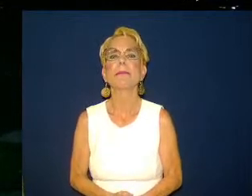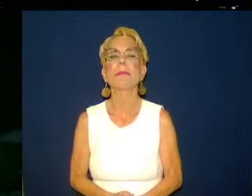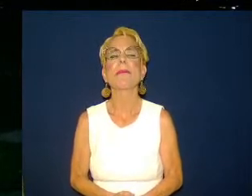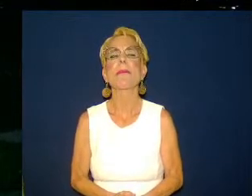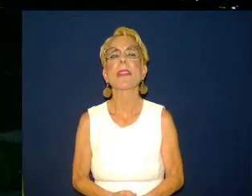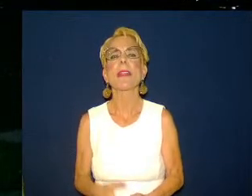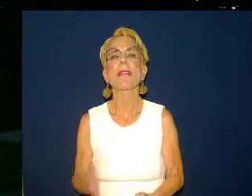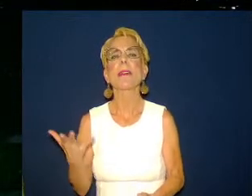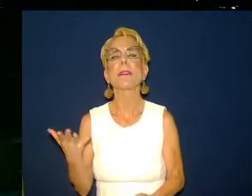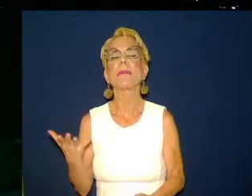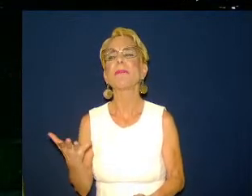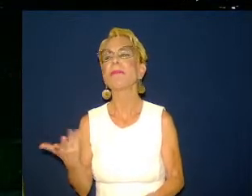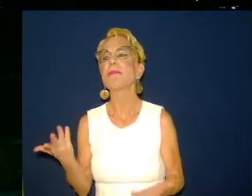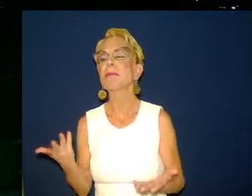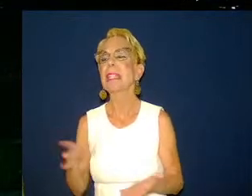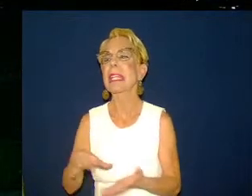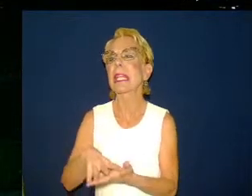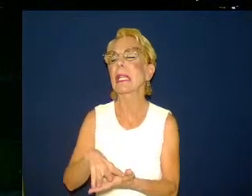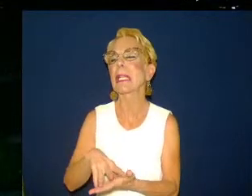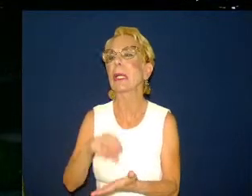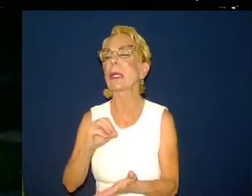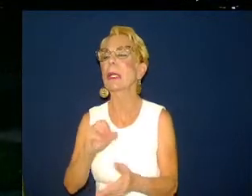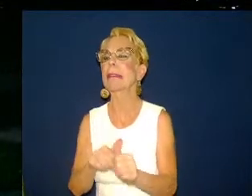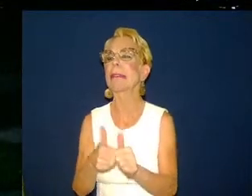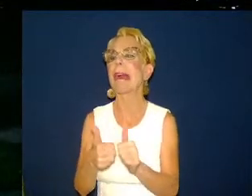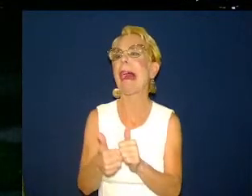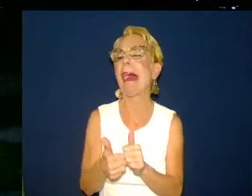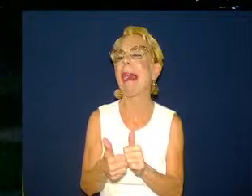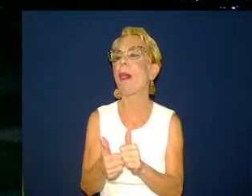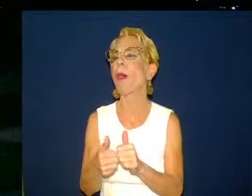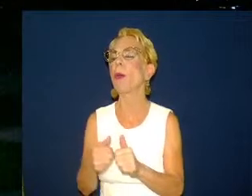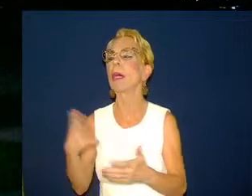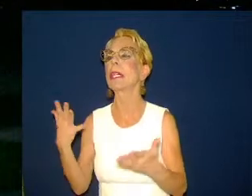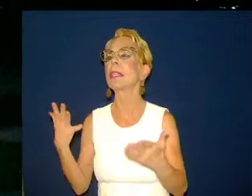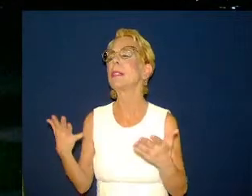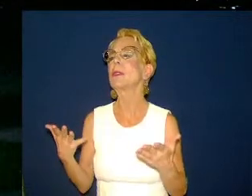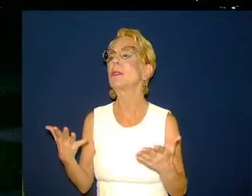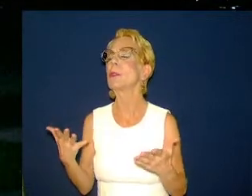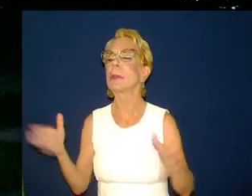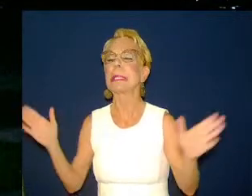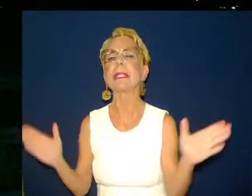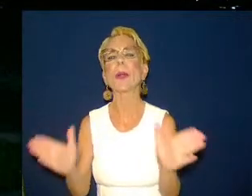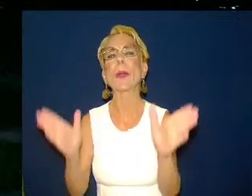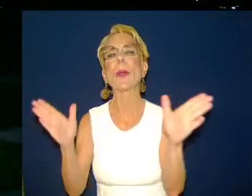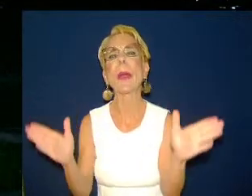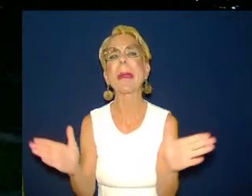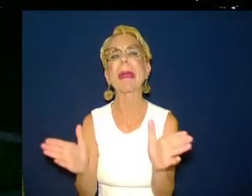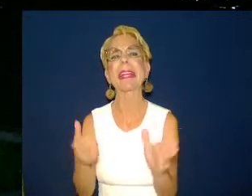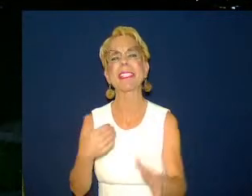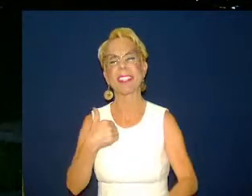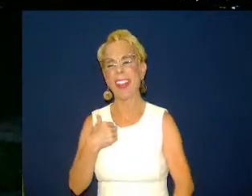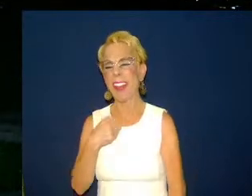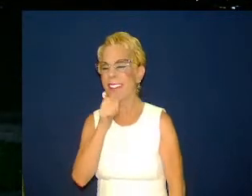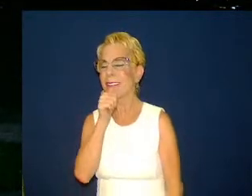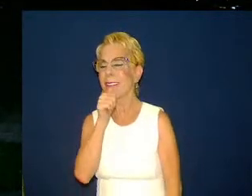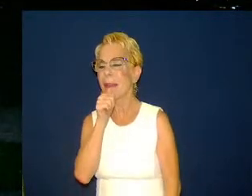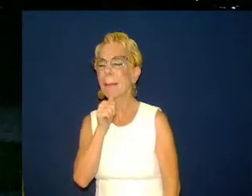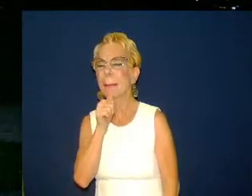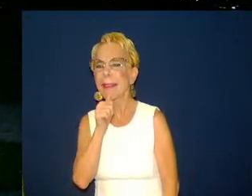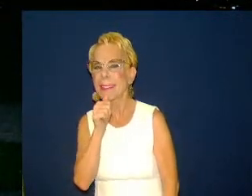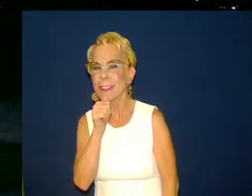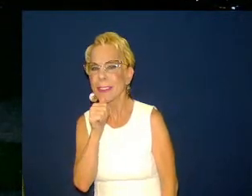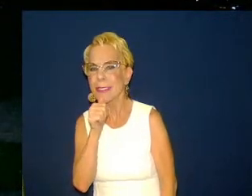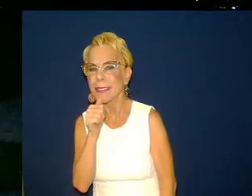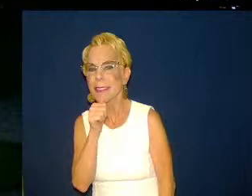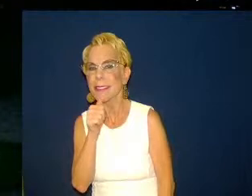to correct, rebuke, and encourage, but have patience when you're doing it. And make sure you're patient with people. By the way, this is